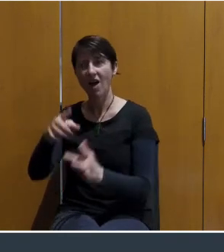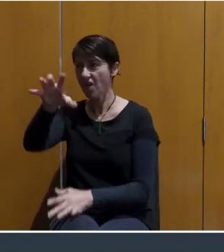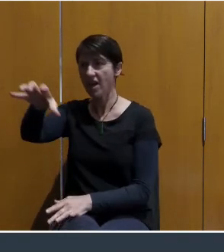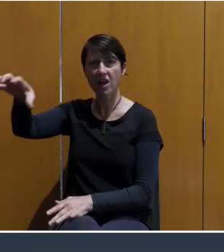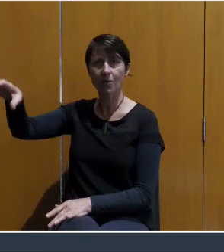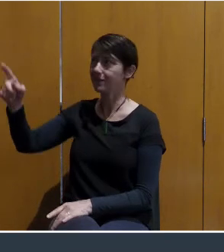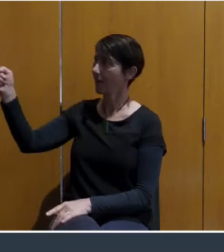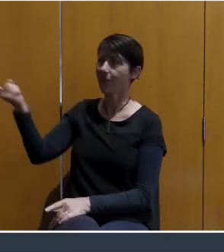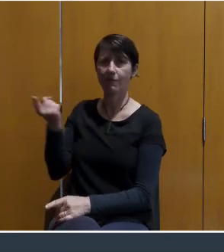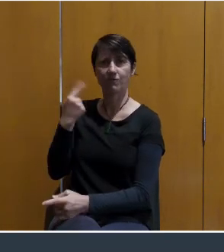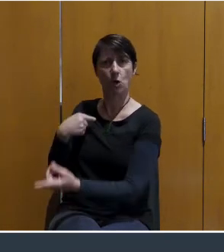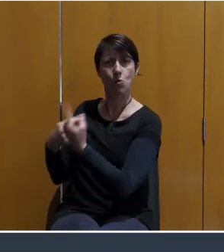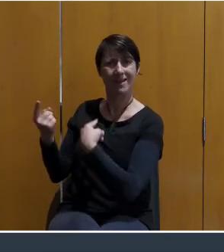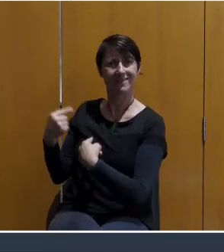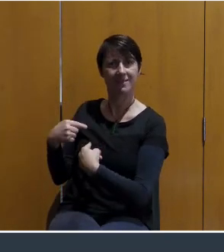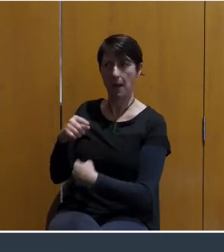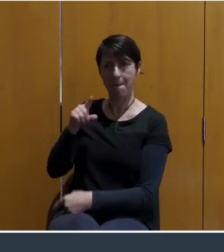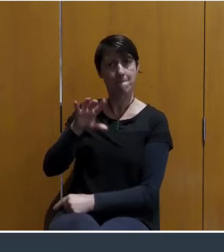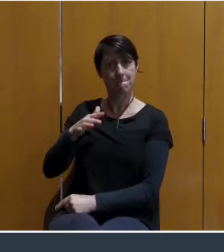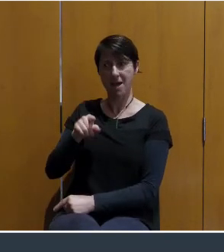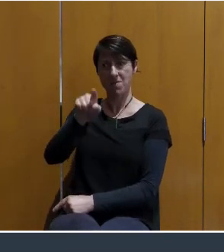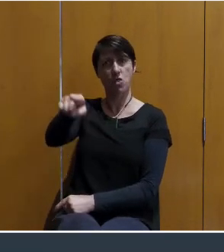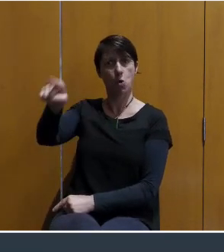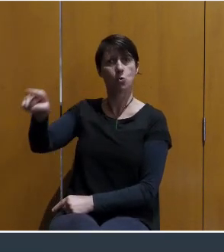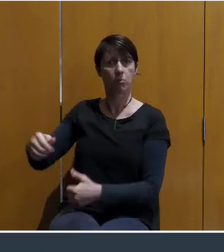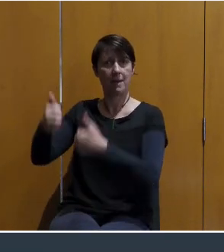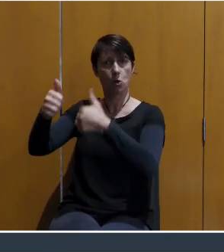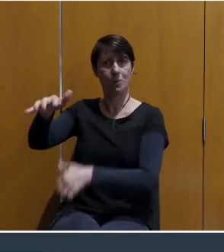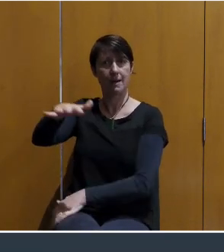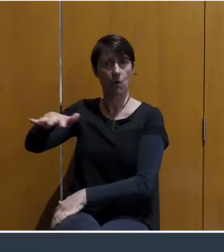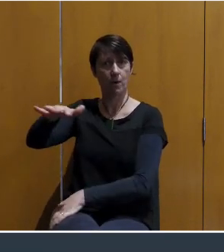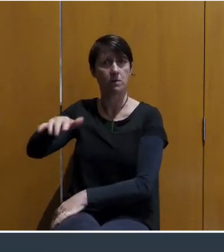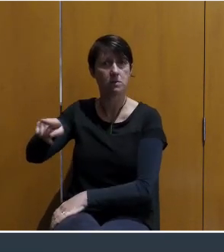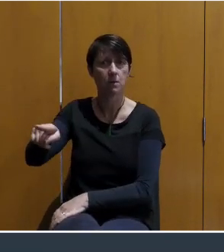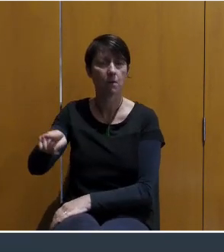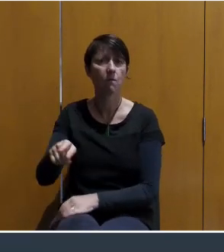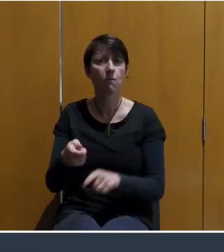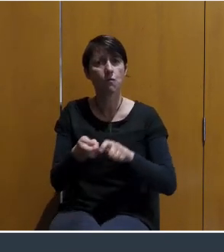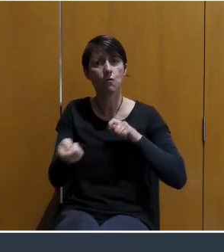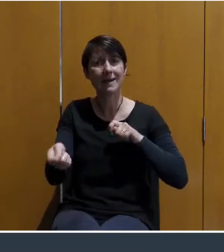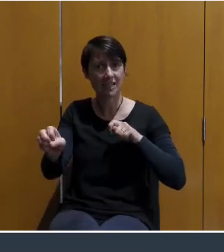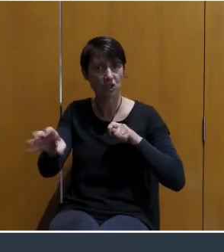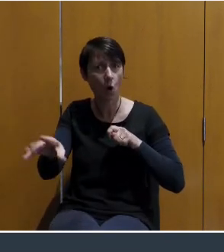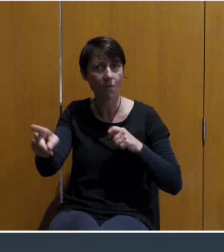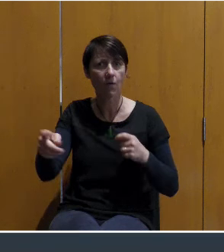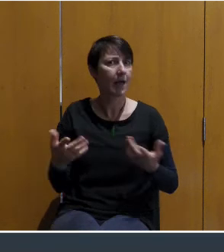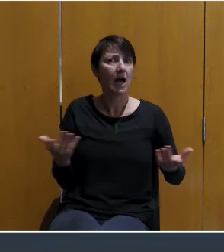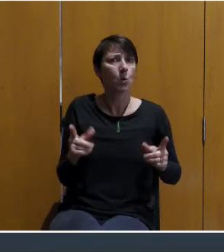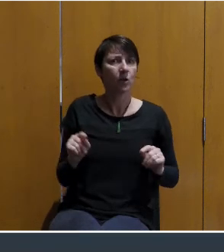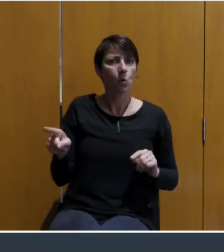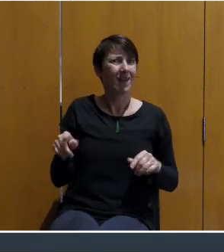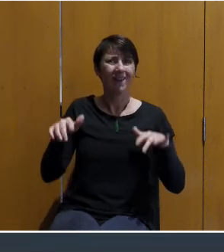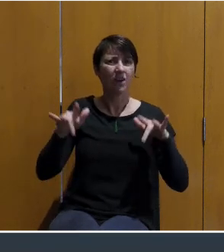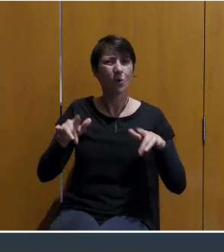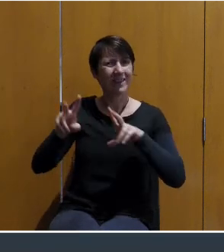areas. So how does it work if we're not going through this process? Through Madam Chair, Paulina, if you'd like me to